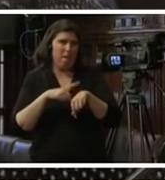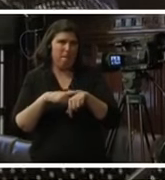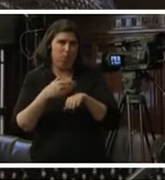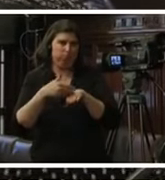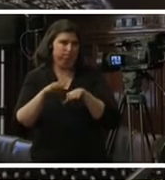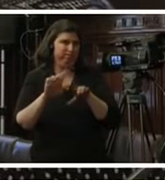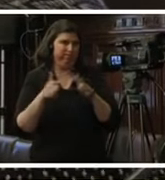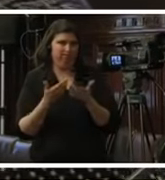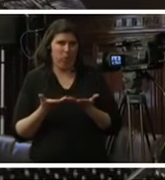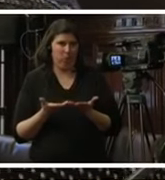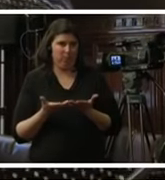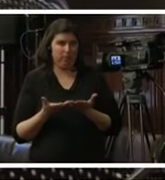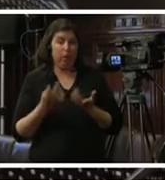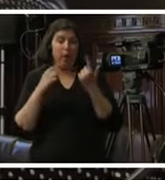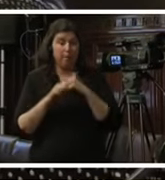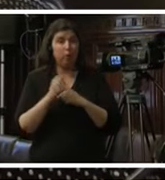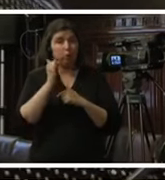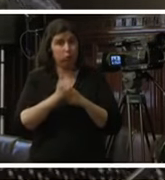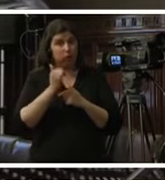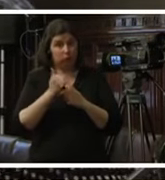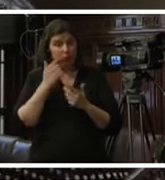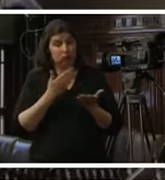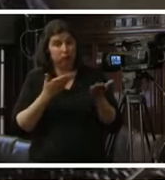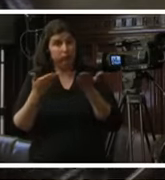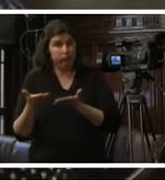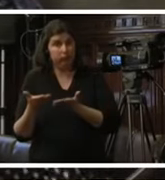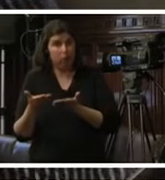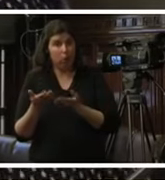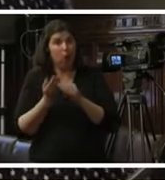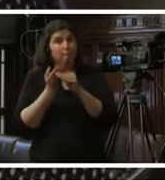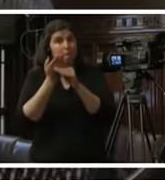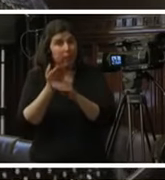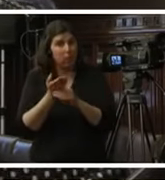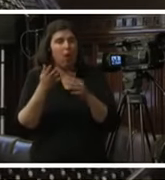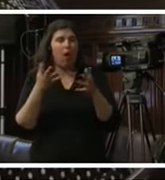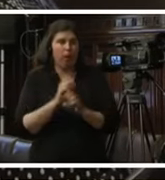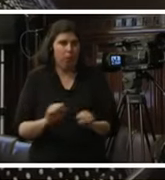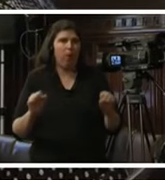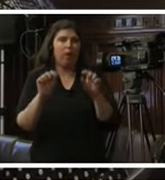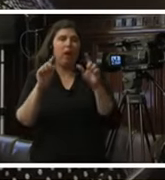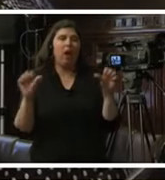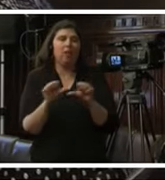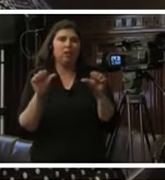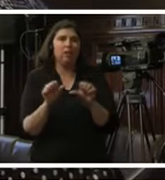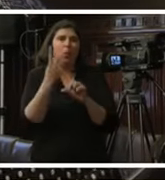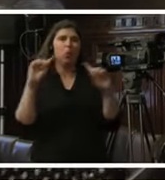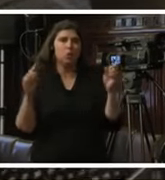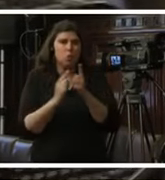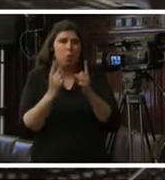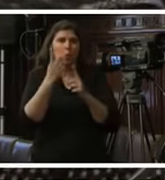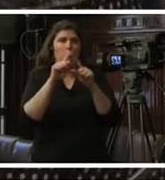do invite you to give your closing statements and five minutes each if possible